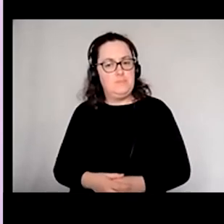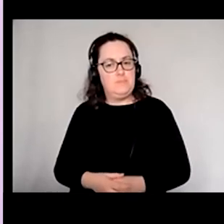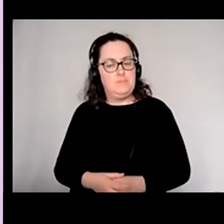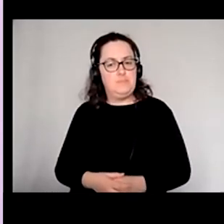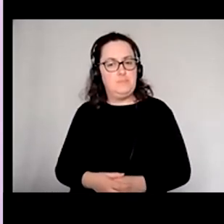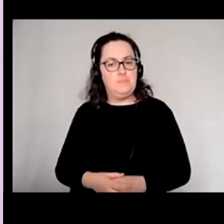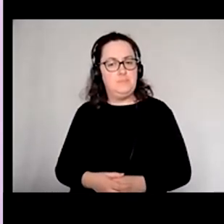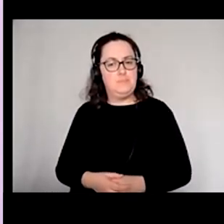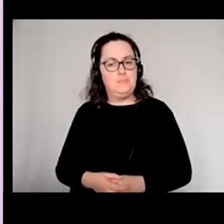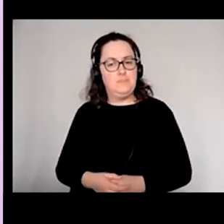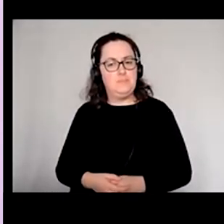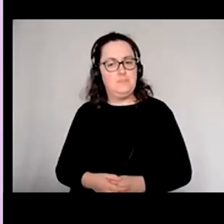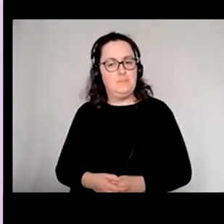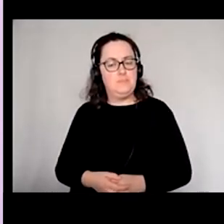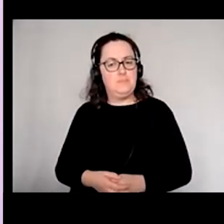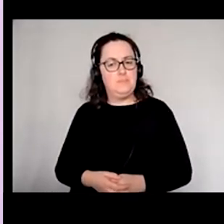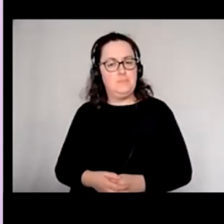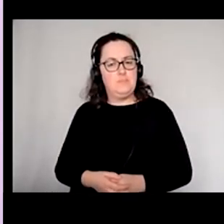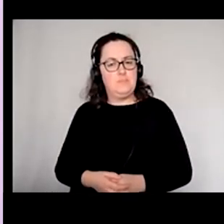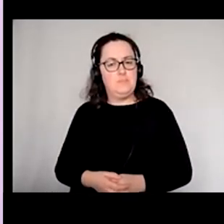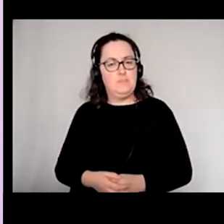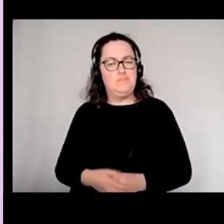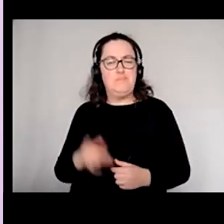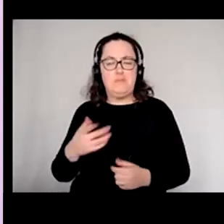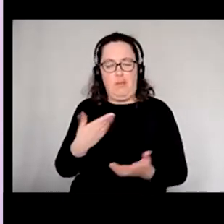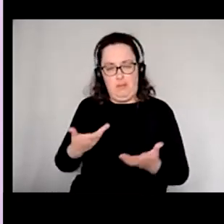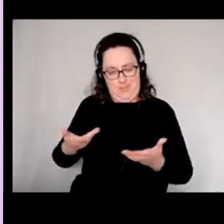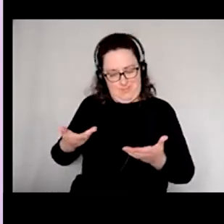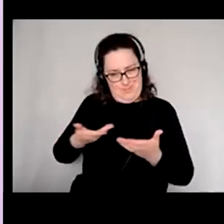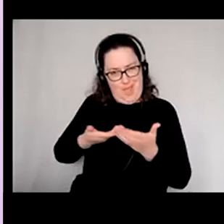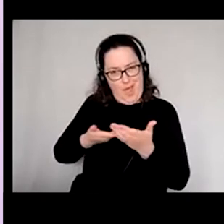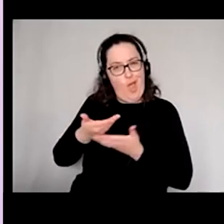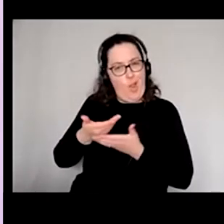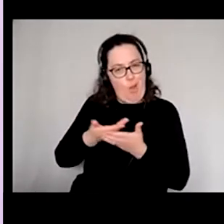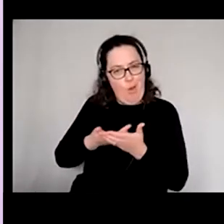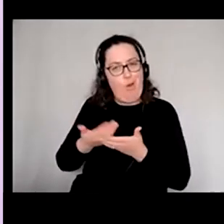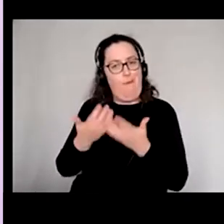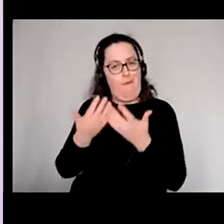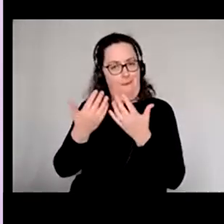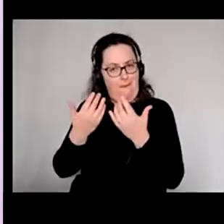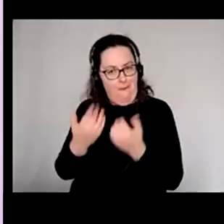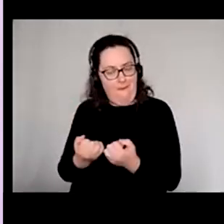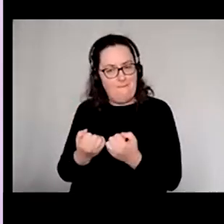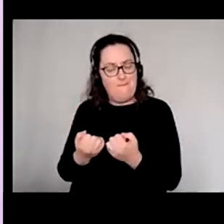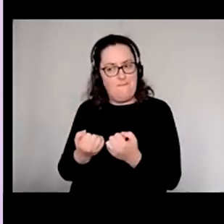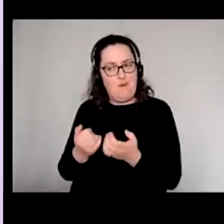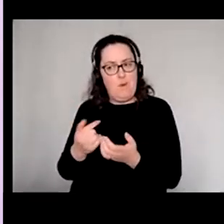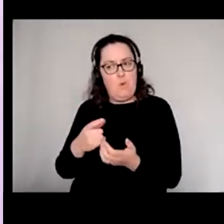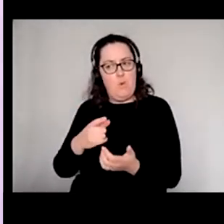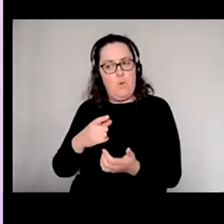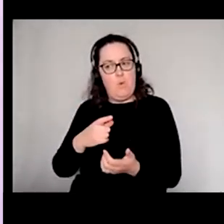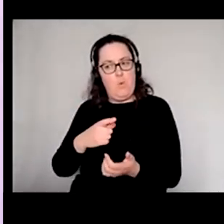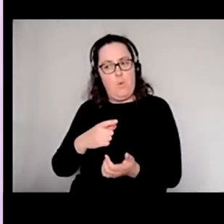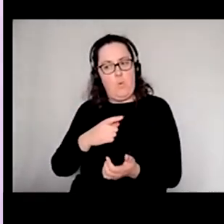my work. But there is a kind of dialogue that goes on, I think, in a moment where the lived experience comes